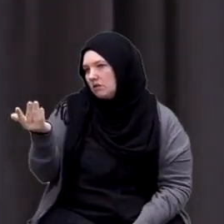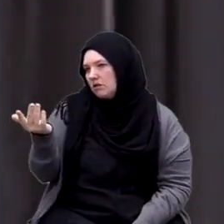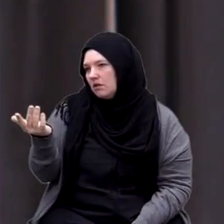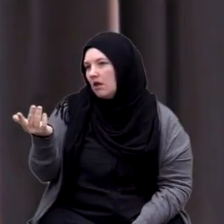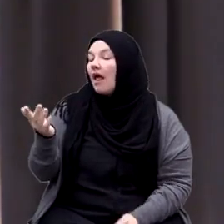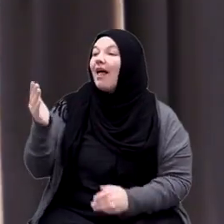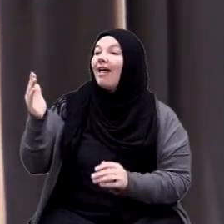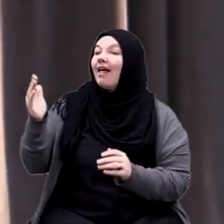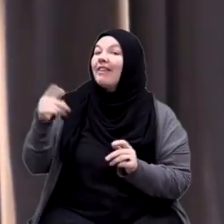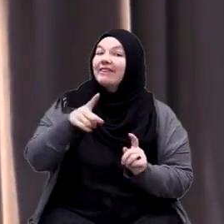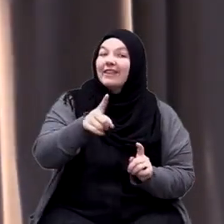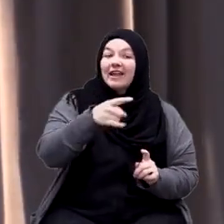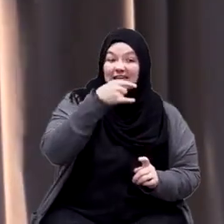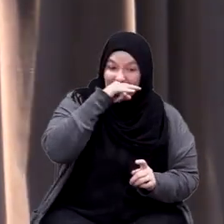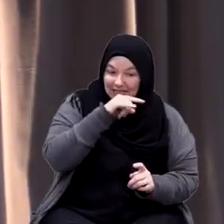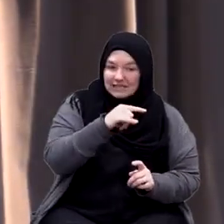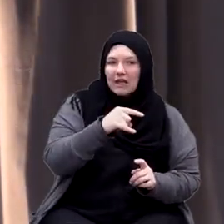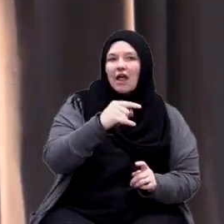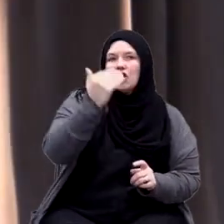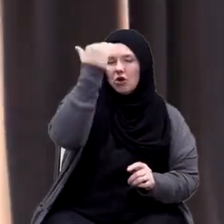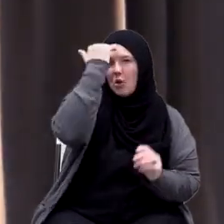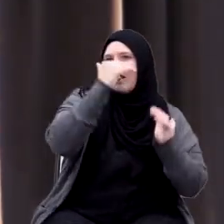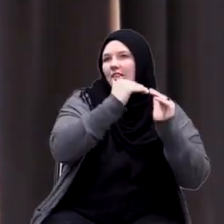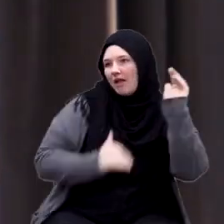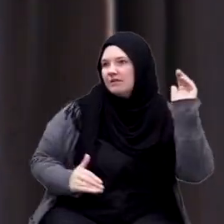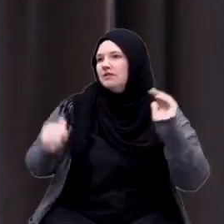idol worshippers, the pagans.